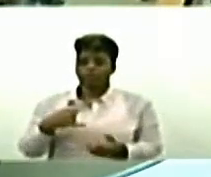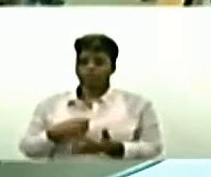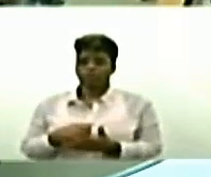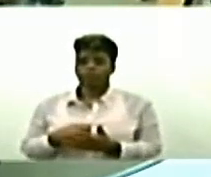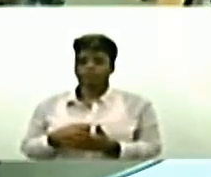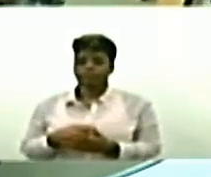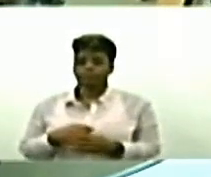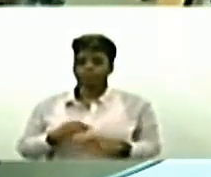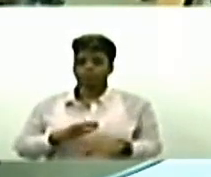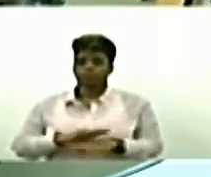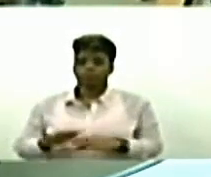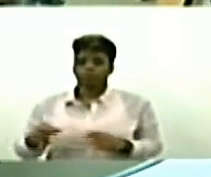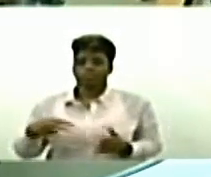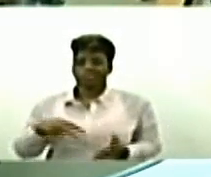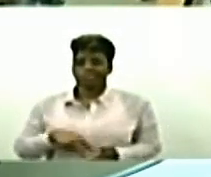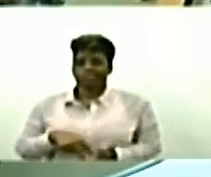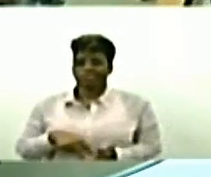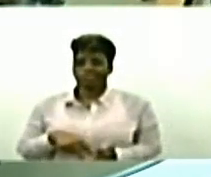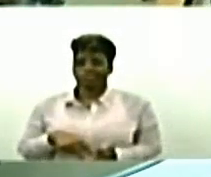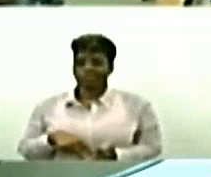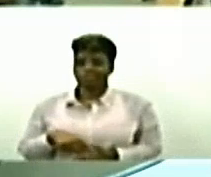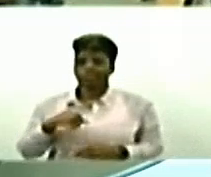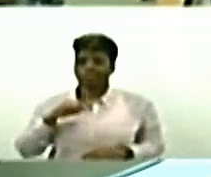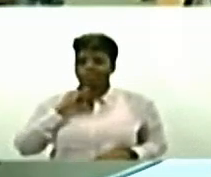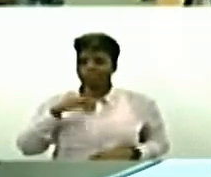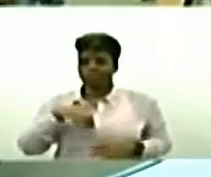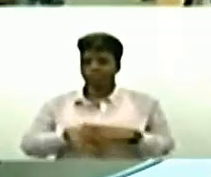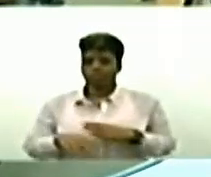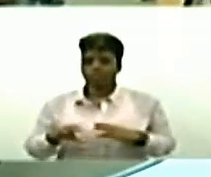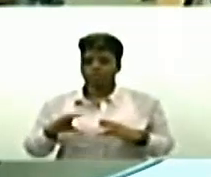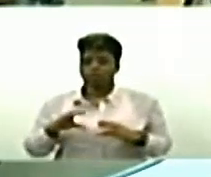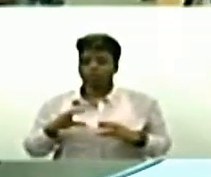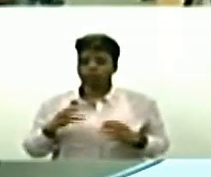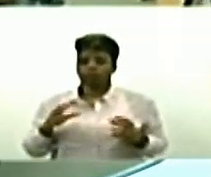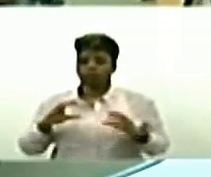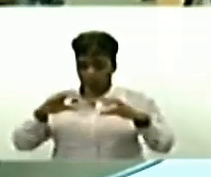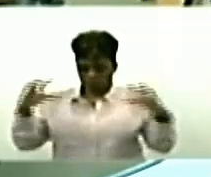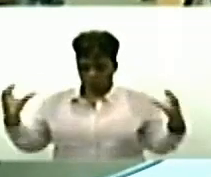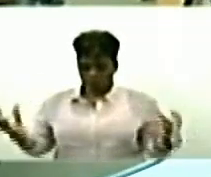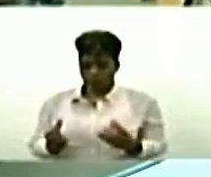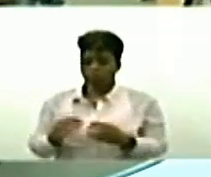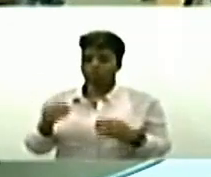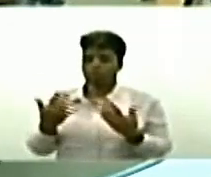You don't stand because the House is in a committee, but of course the other protocols